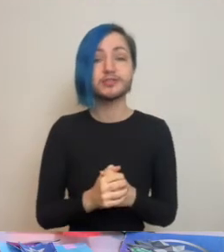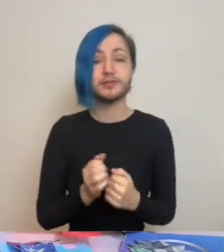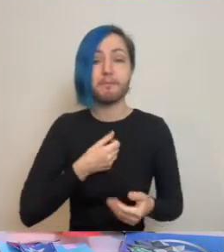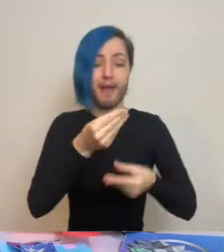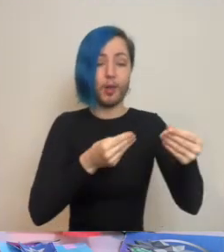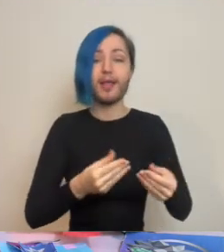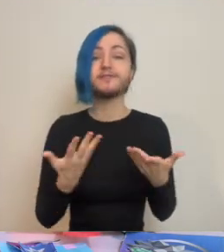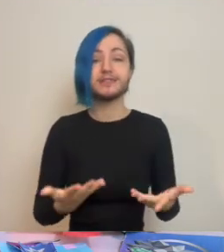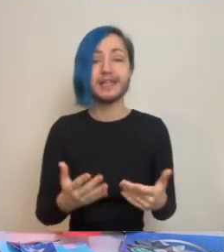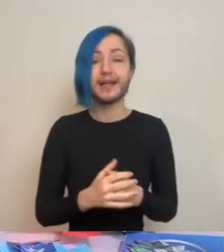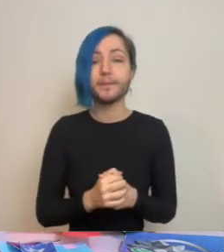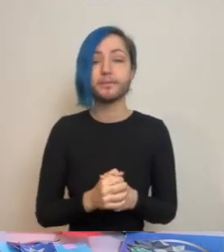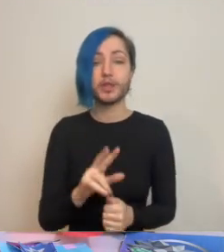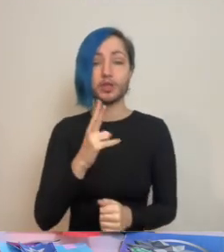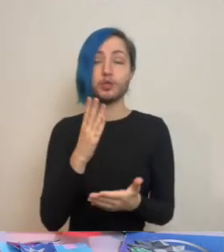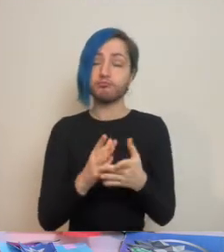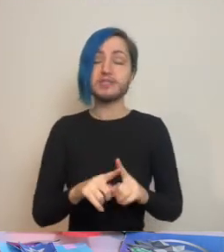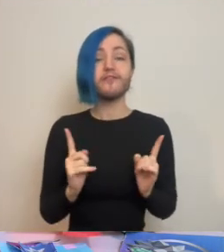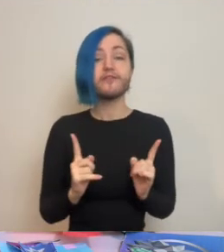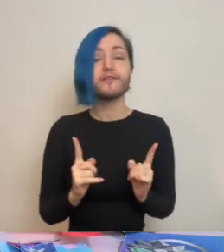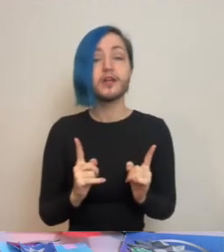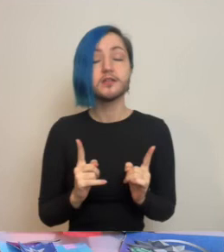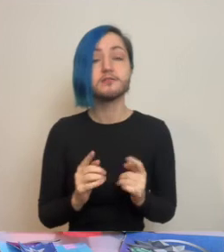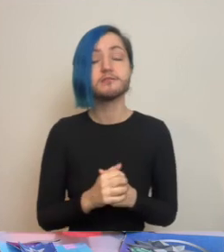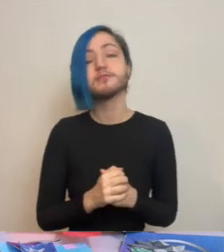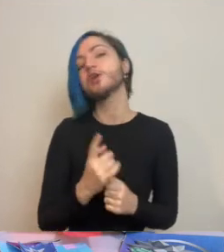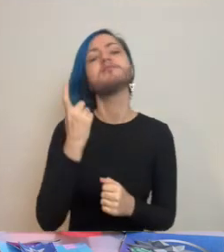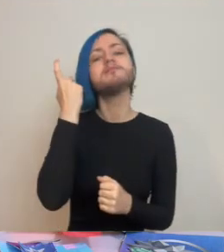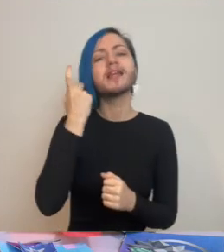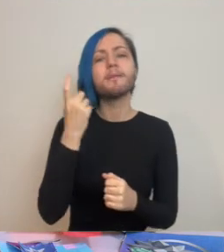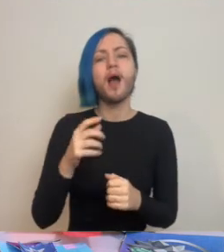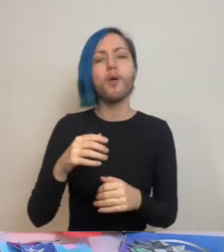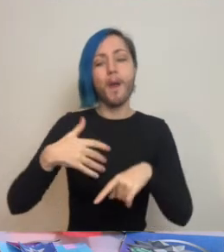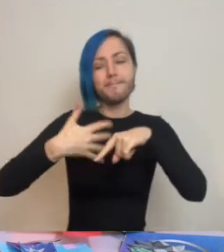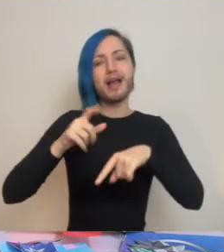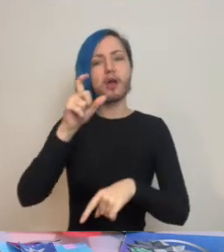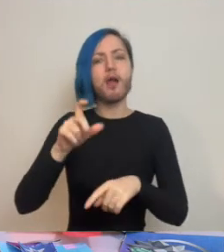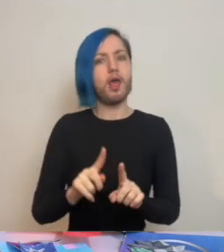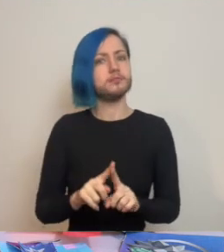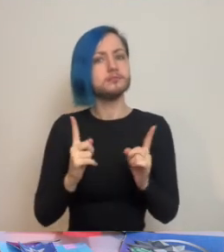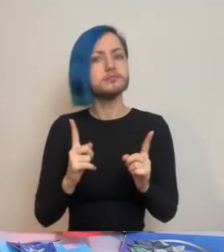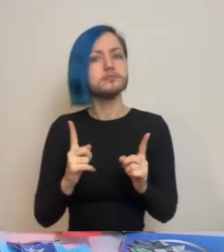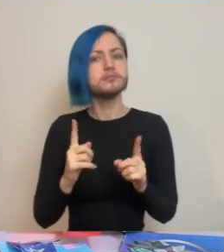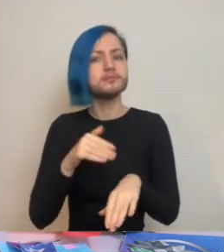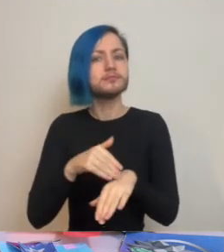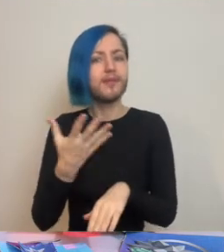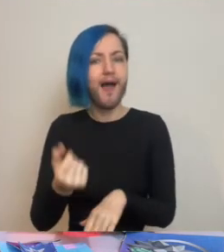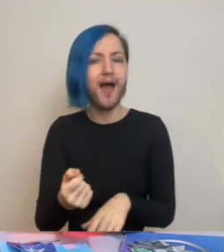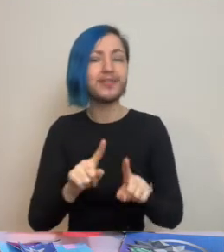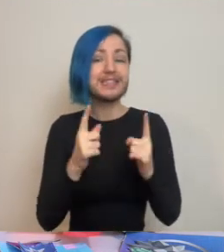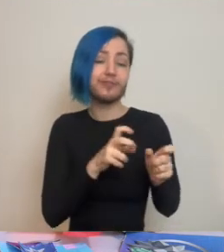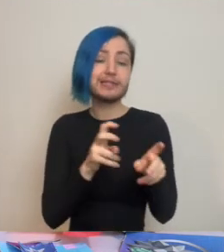today. They're two quite different collages. Think about the difference that the background colour makes and the different techniques that you can use